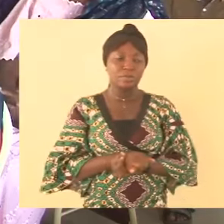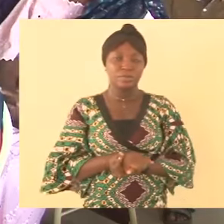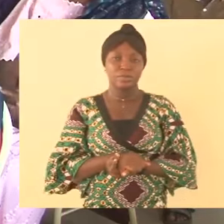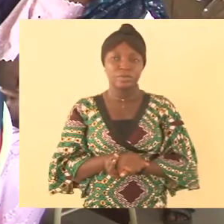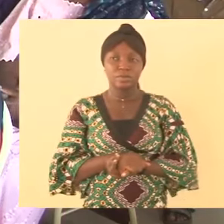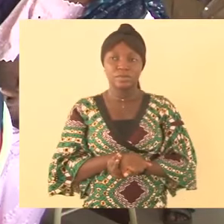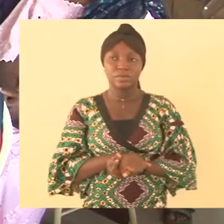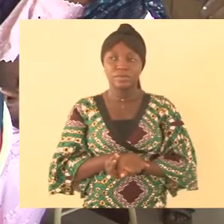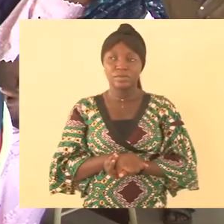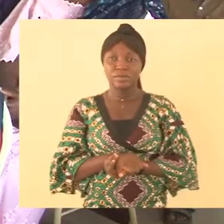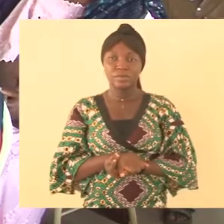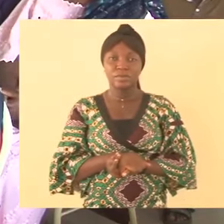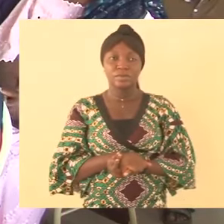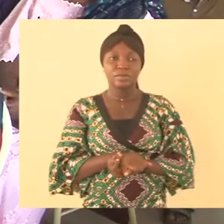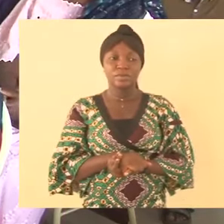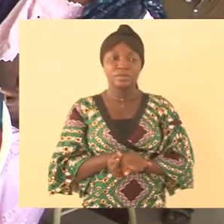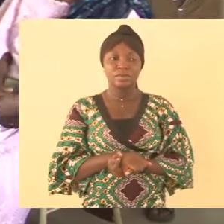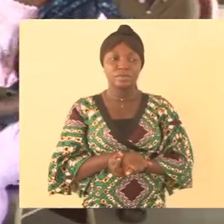Yes, Robinson.